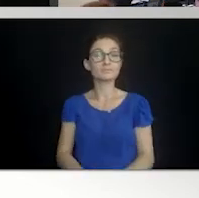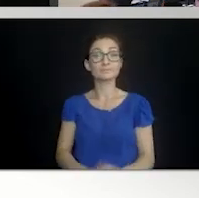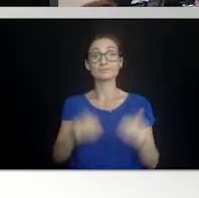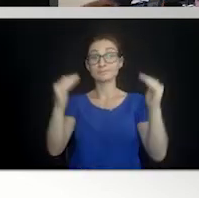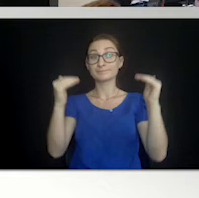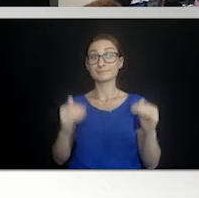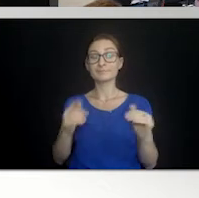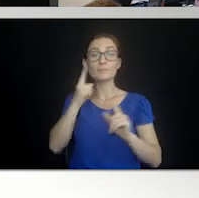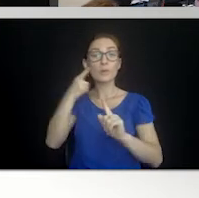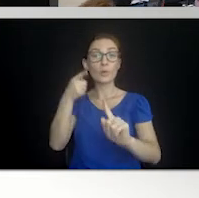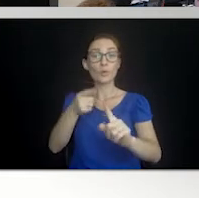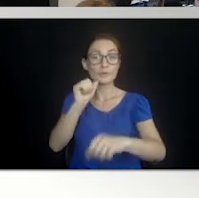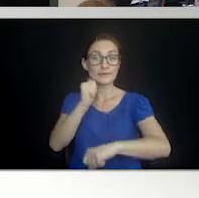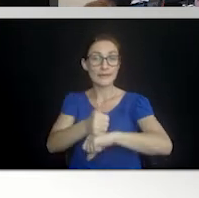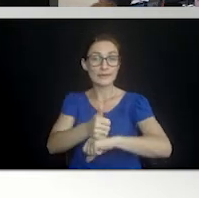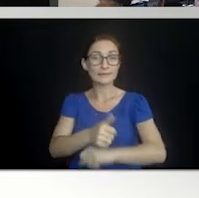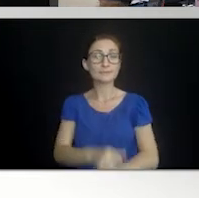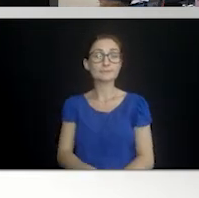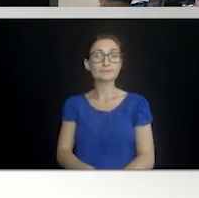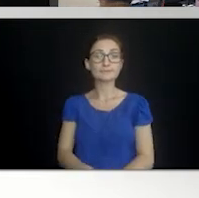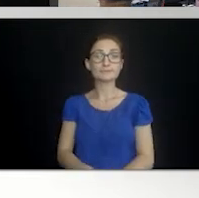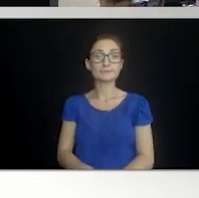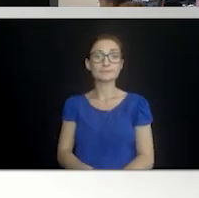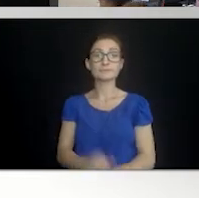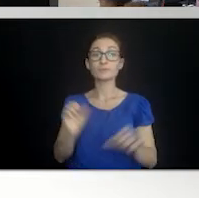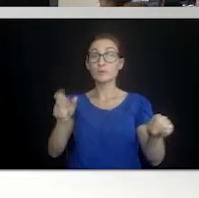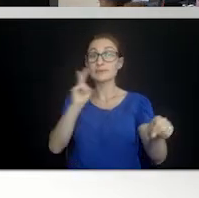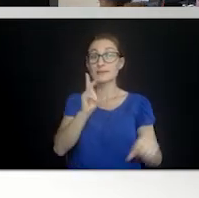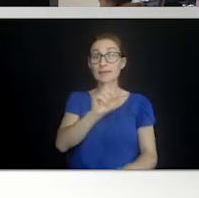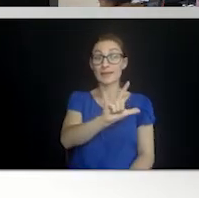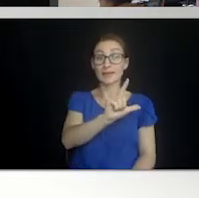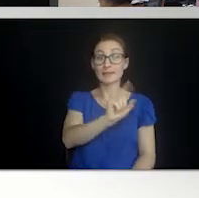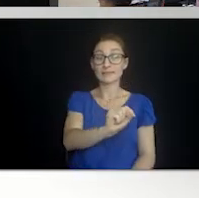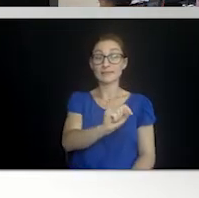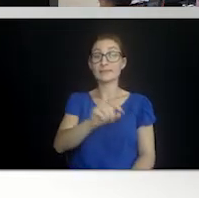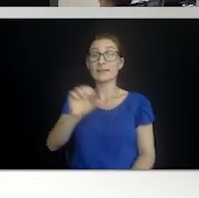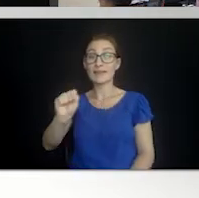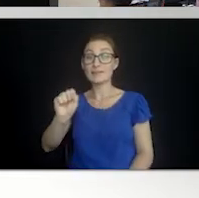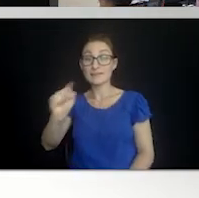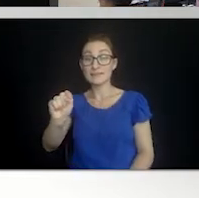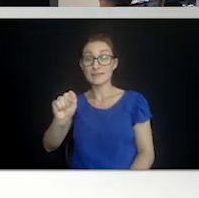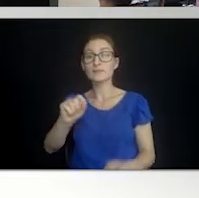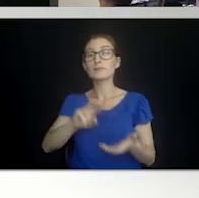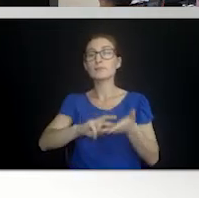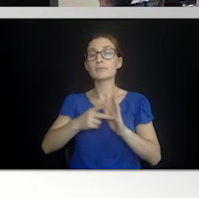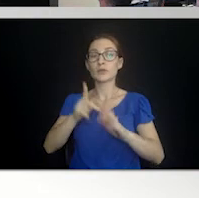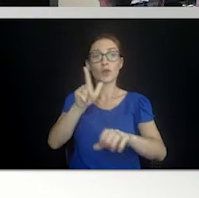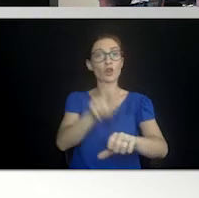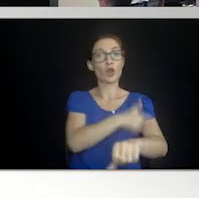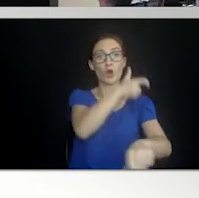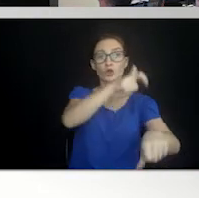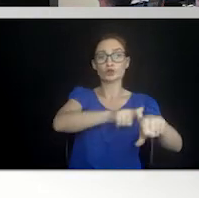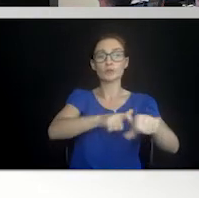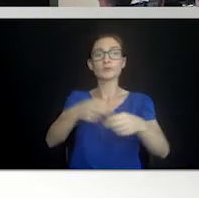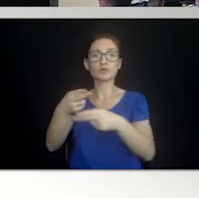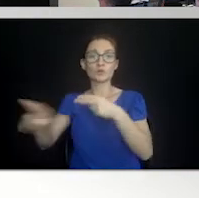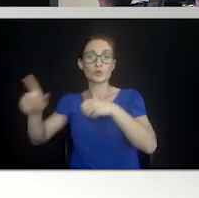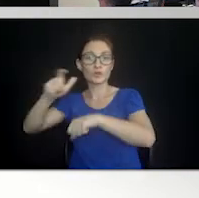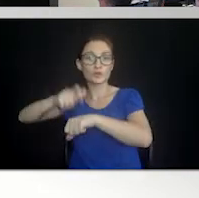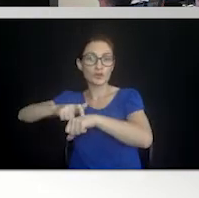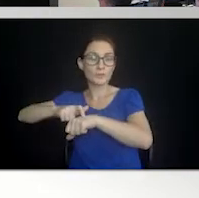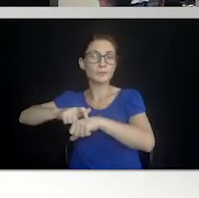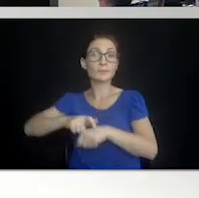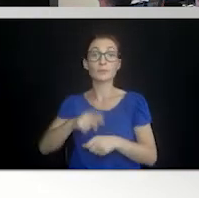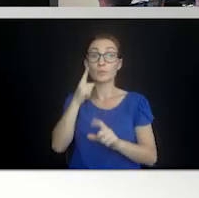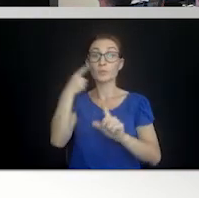up is goal setting. Here you can see that I have both LT and ST goals listed. They stand for long-term and short-term